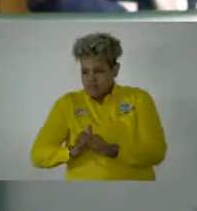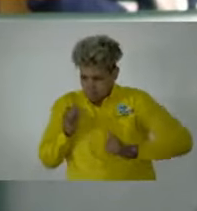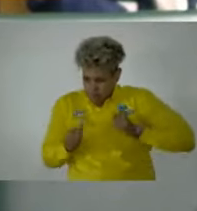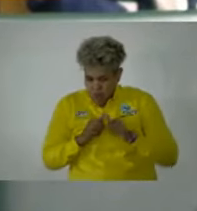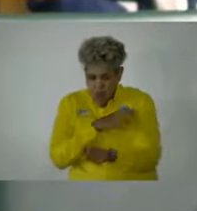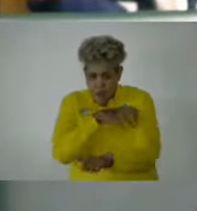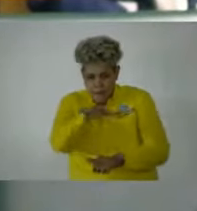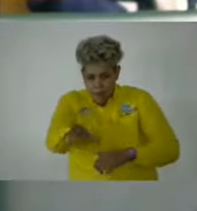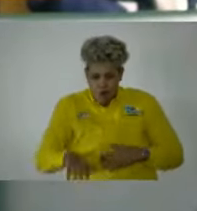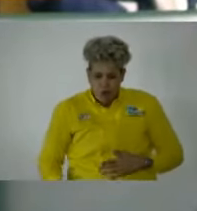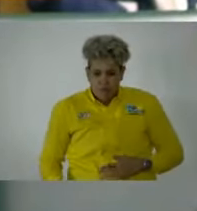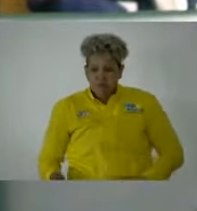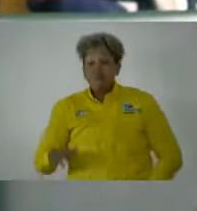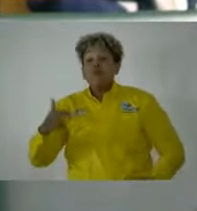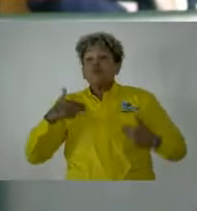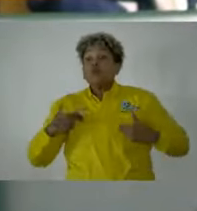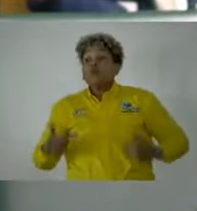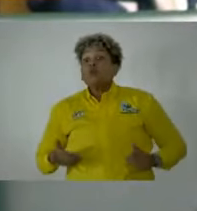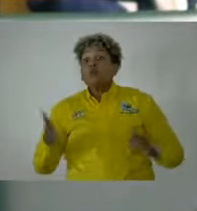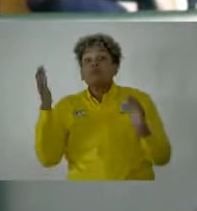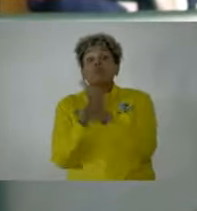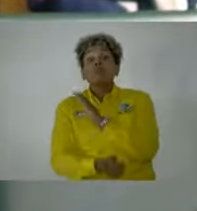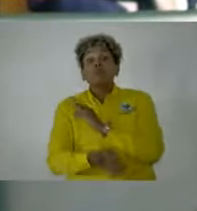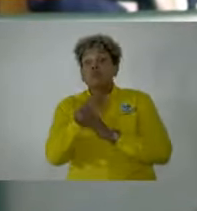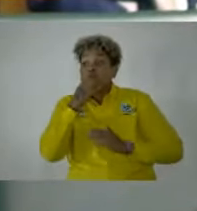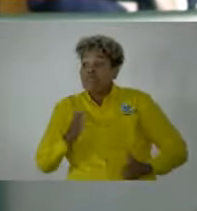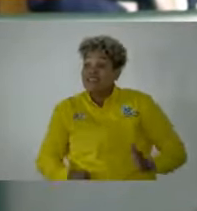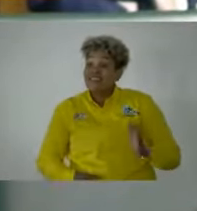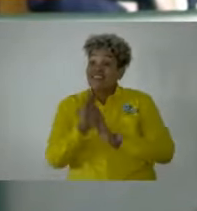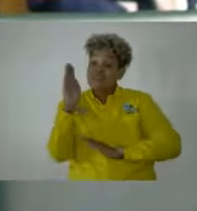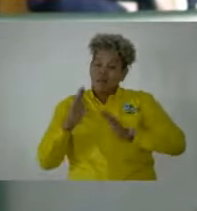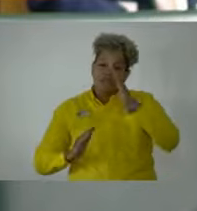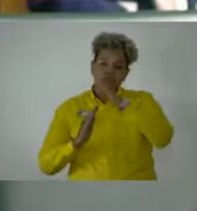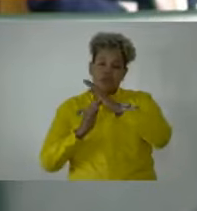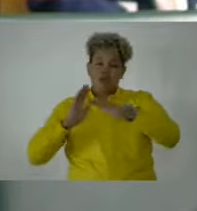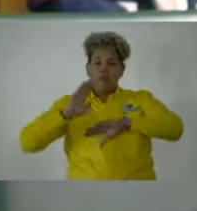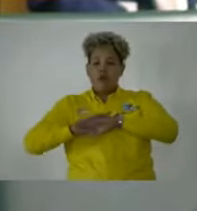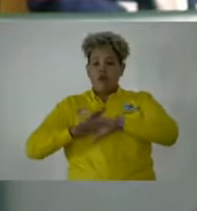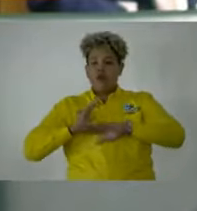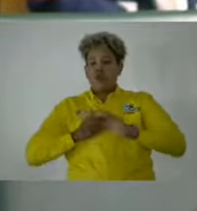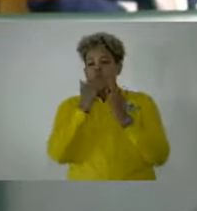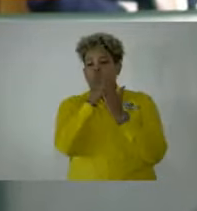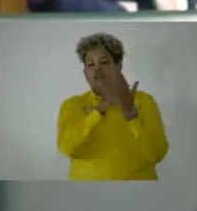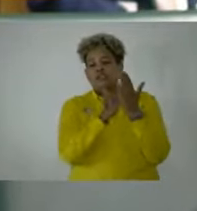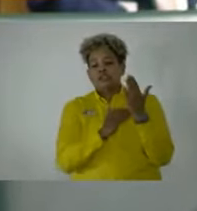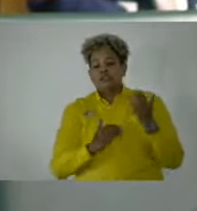empowered. Human capital development is highest on our list.